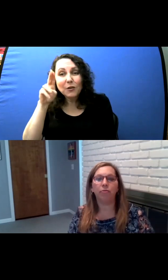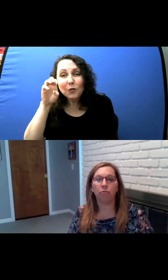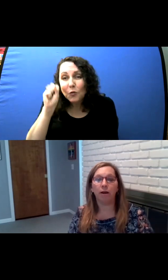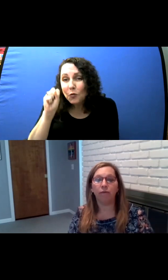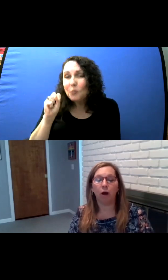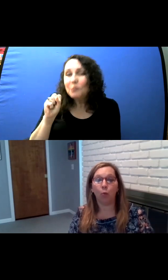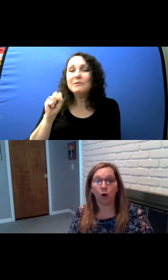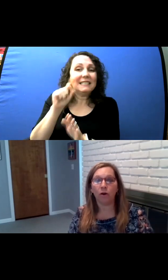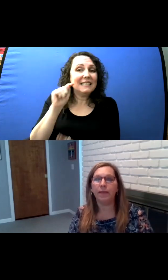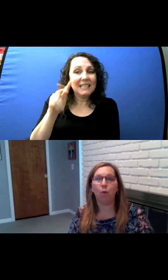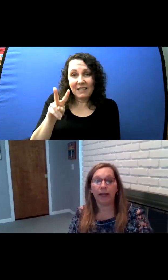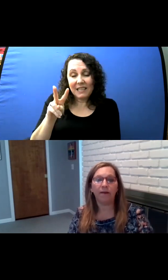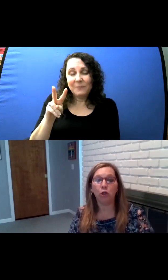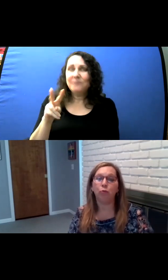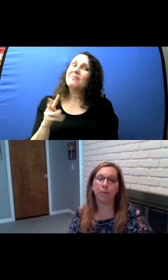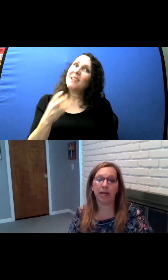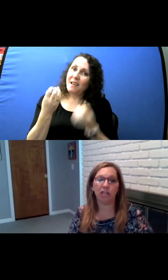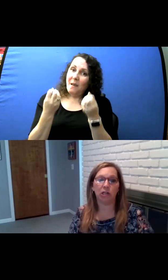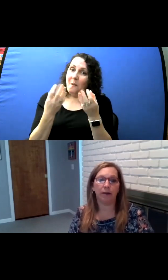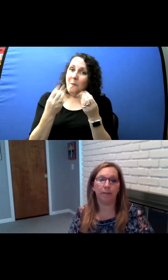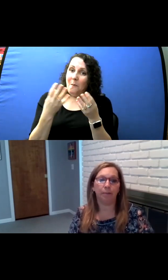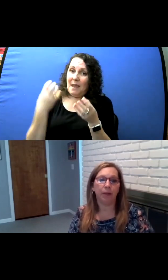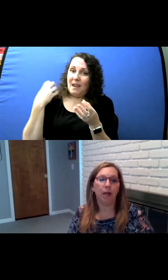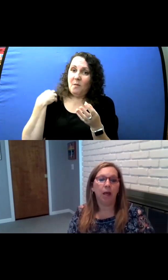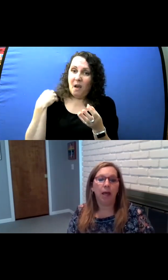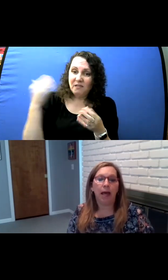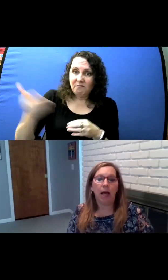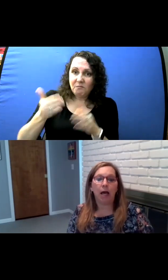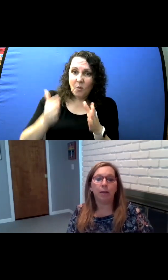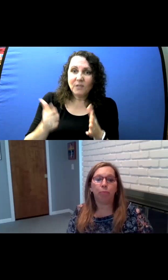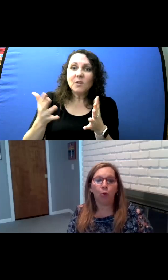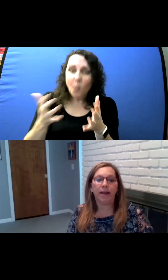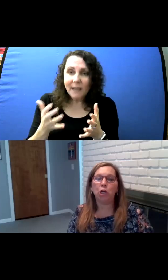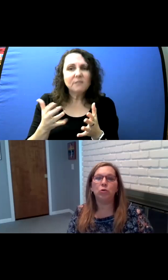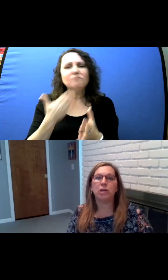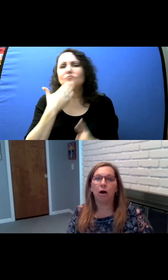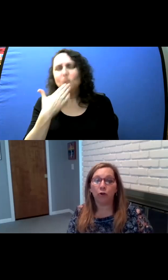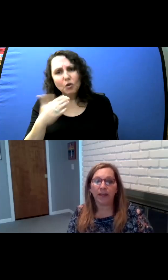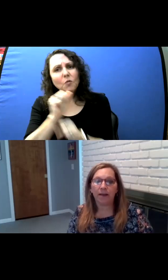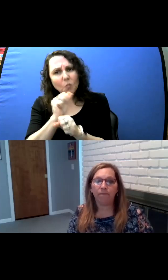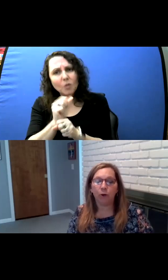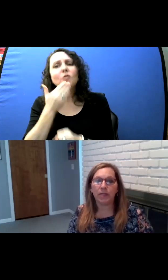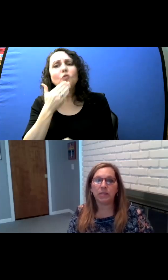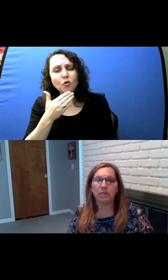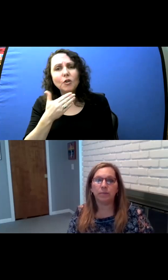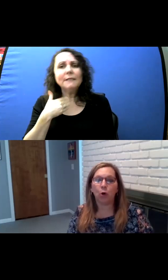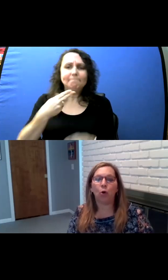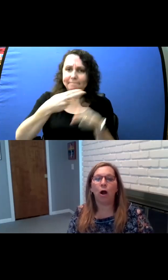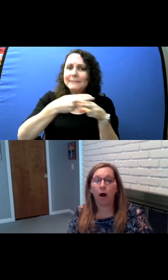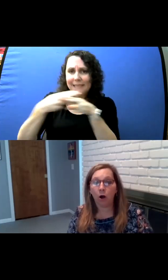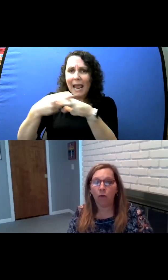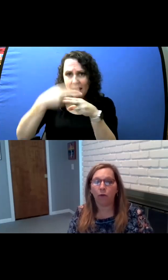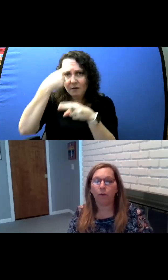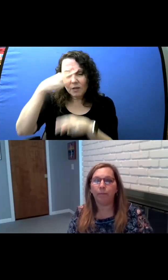care about their lifelong work and they want to have a good reputation. An employee who is under the influence